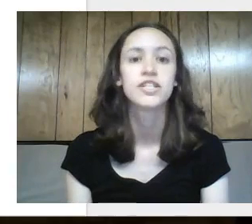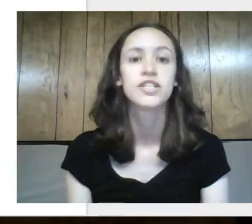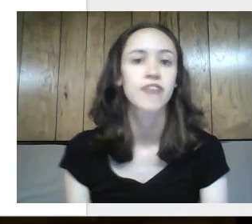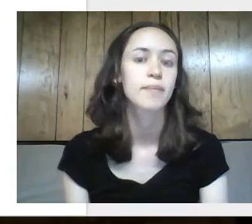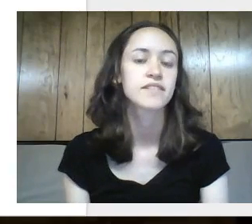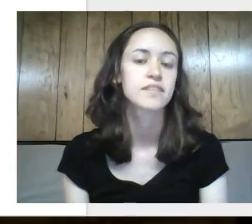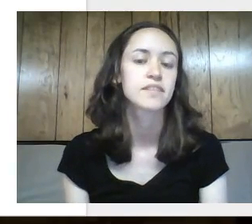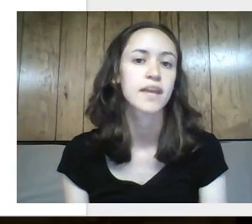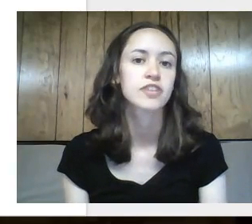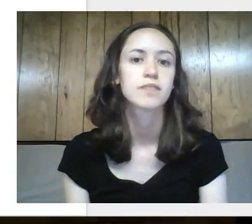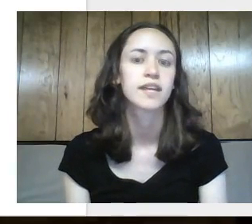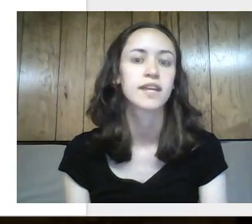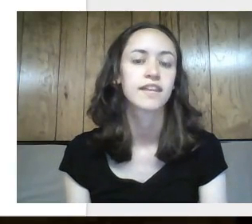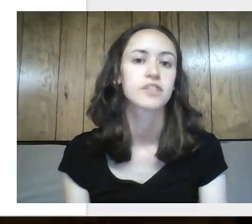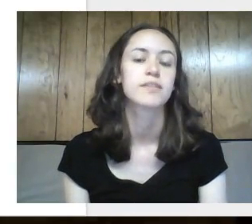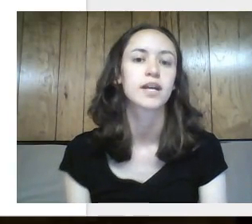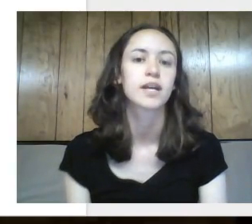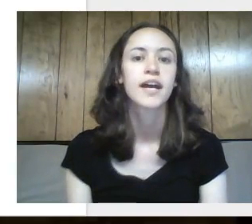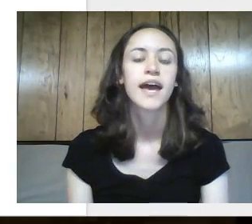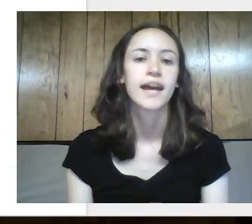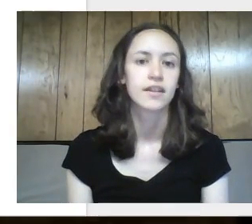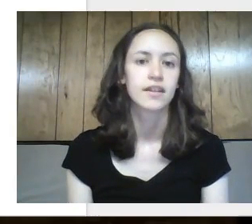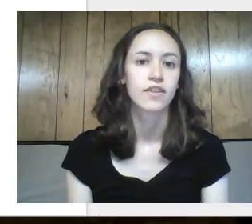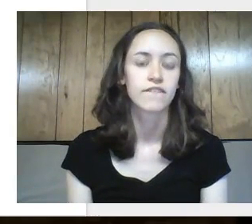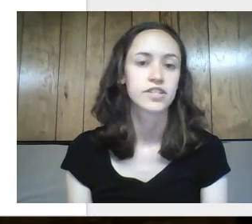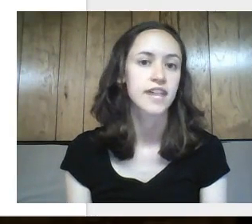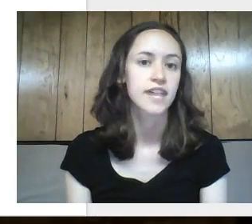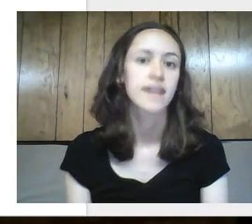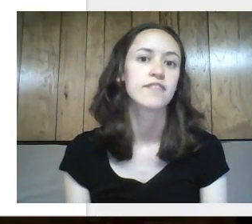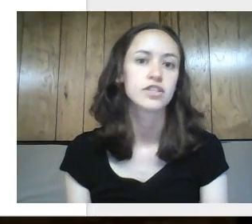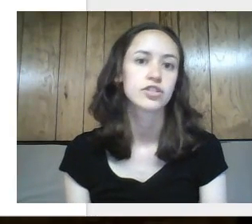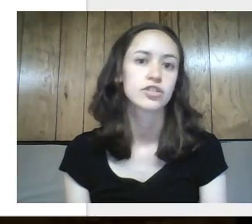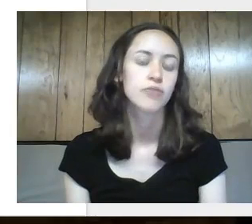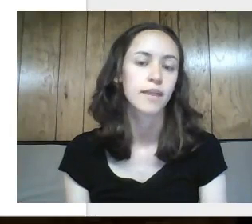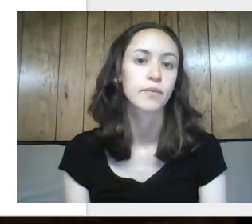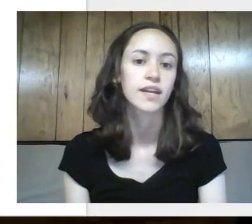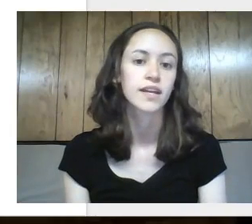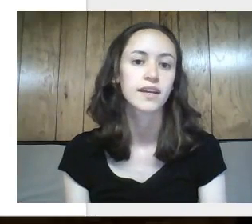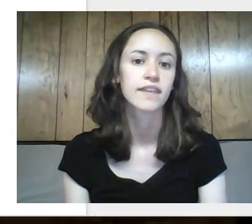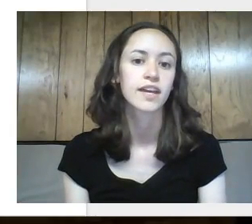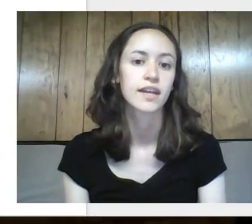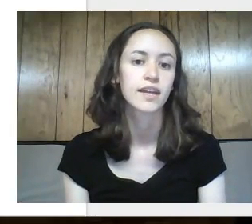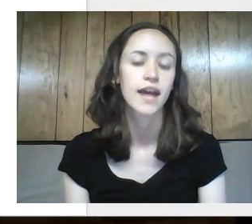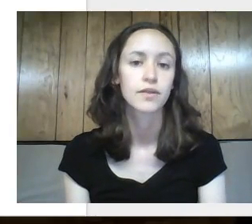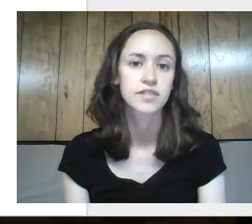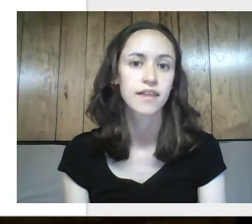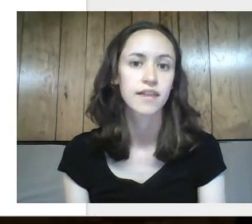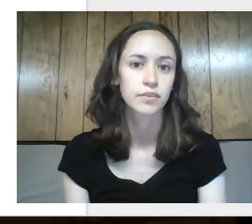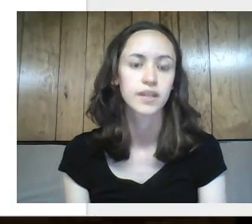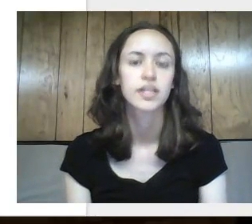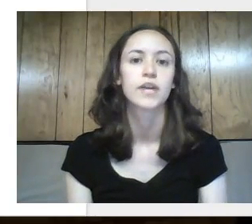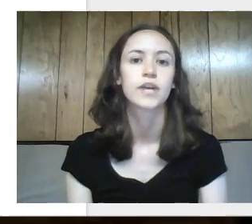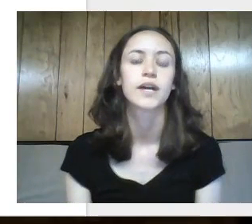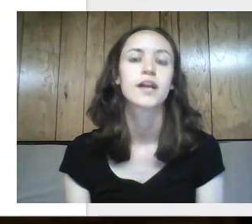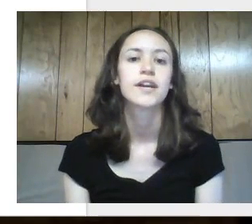a bunch of copies of this page at the beginning of your summer, and on the first day of each new camp week, giving it out to